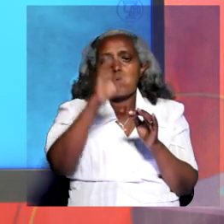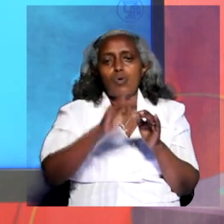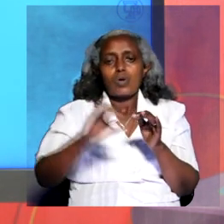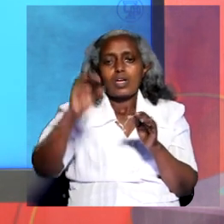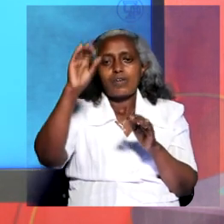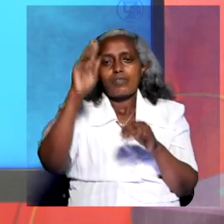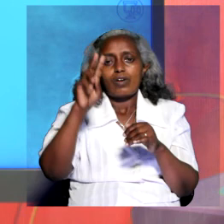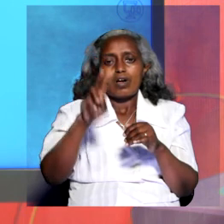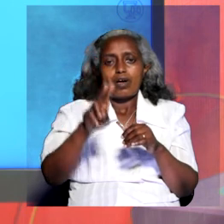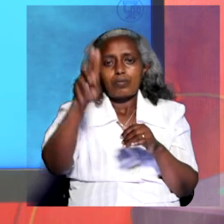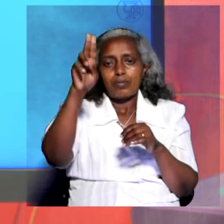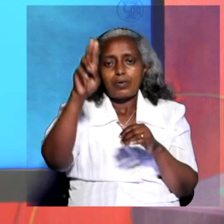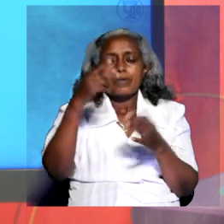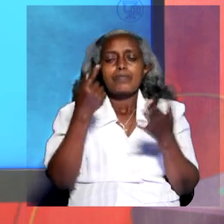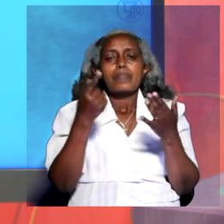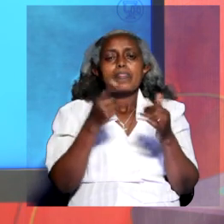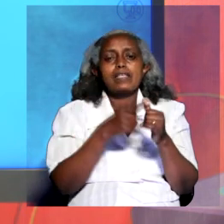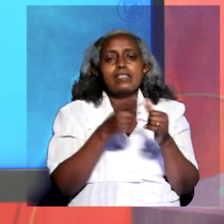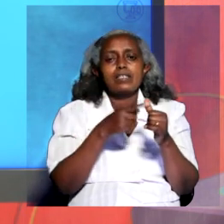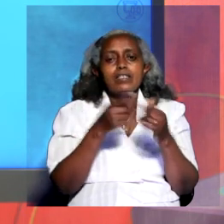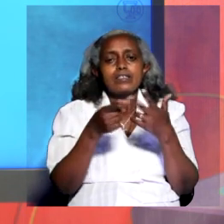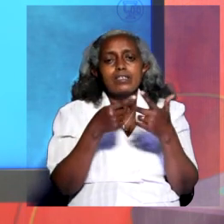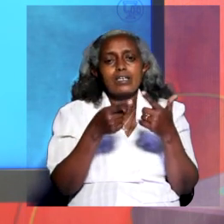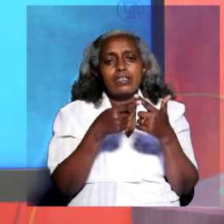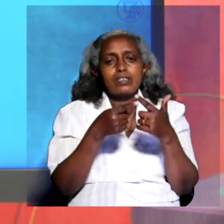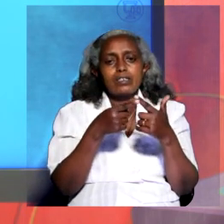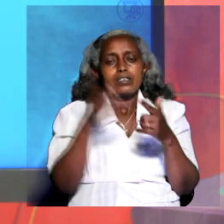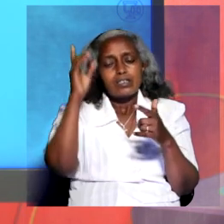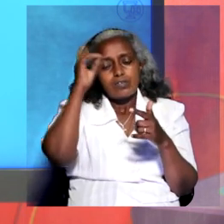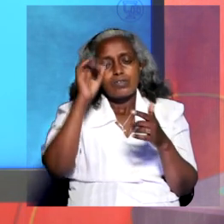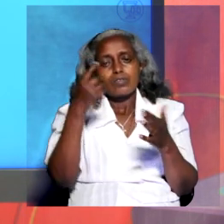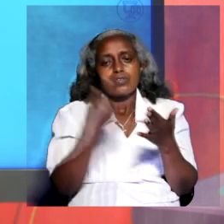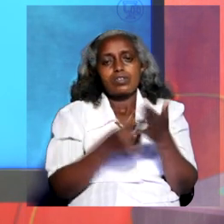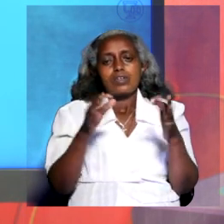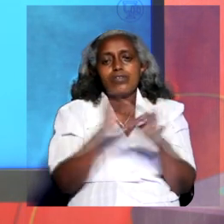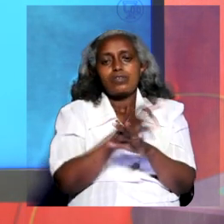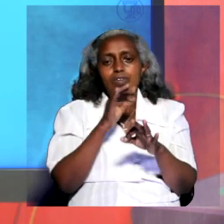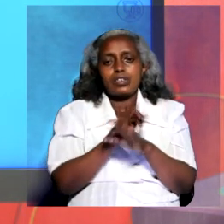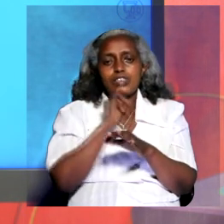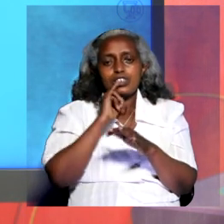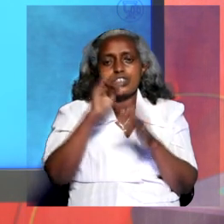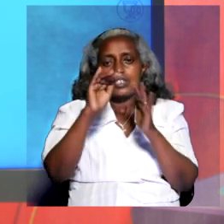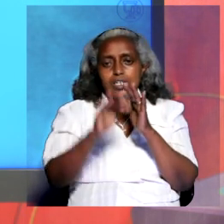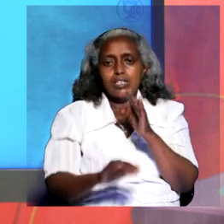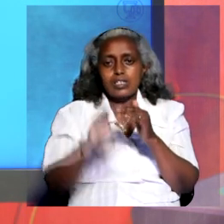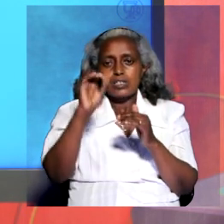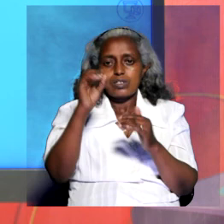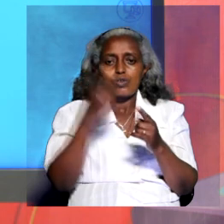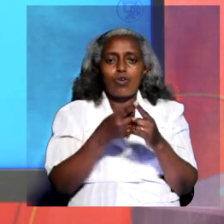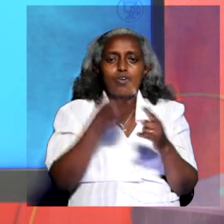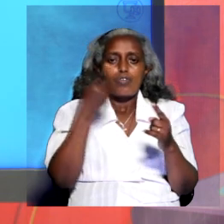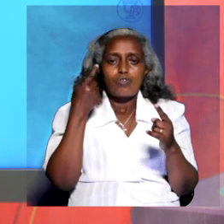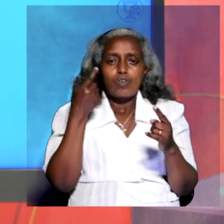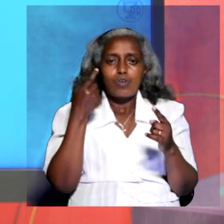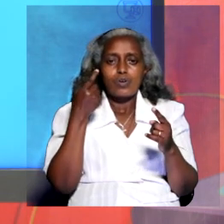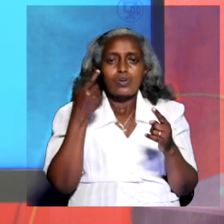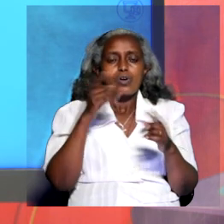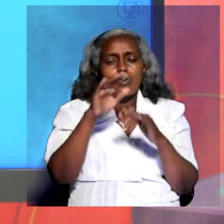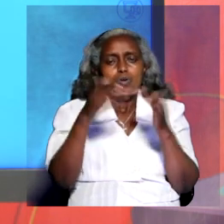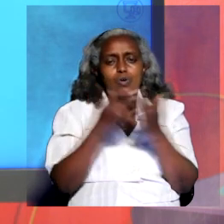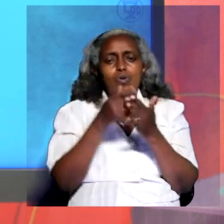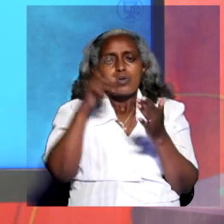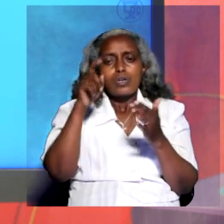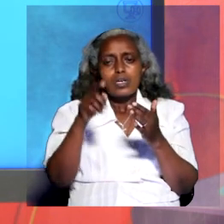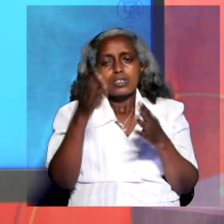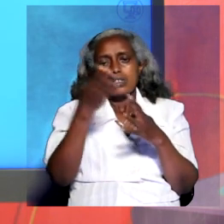And if the second derivative of the function is less than zero for all x